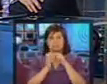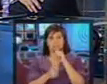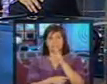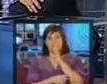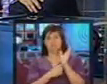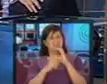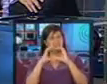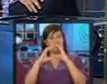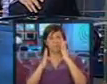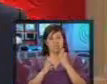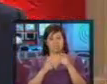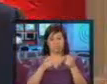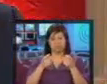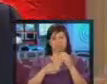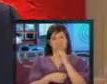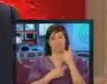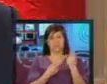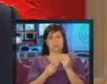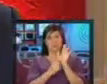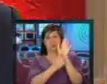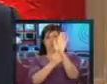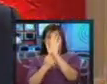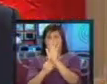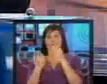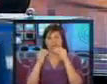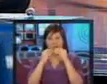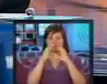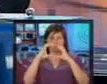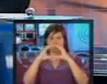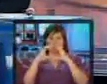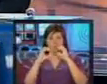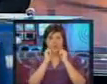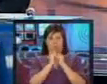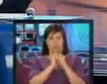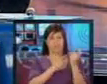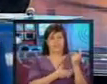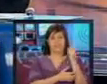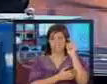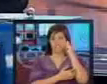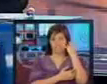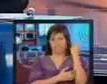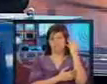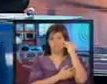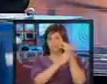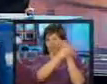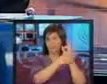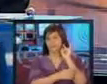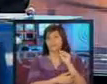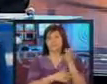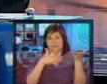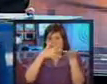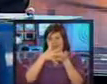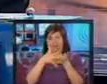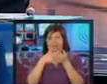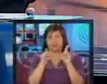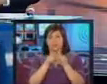his communicators are doing. All right, let's communicate some more with our colleague TJ Manotok. He's still there at the Batasan Pambansa. He's